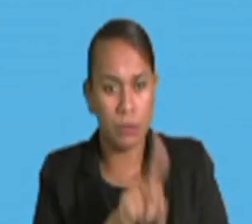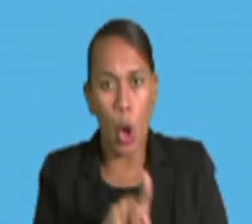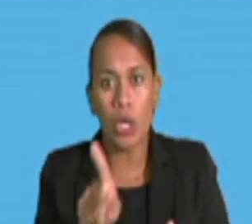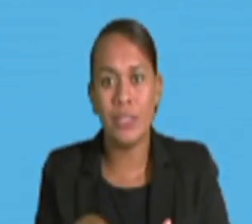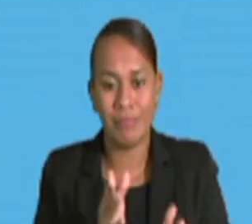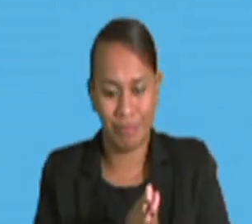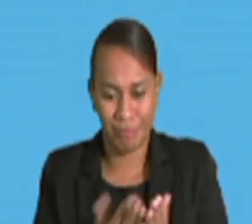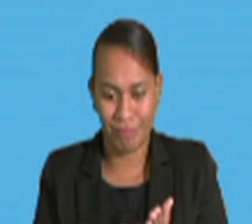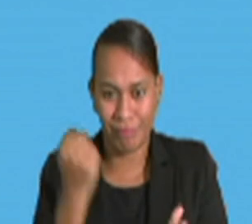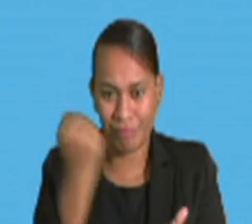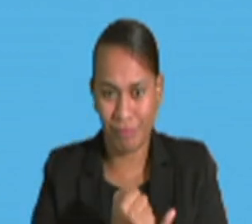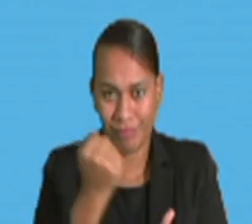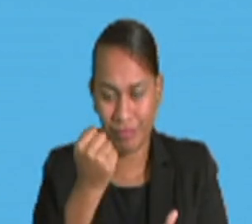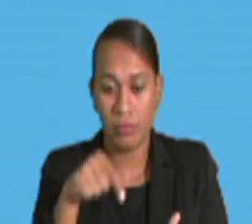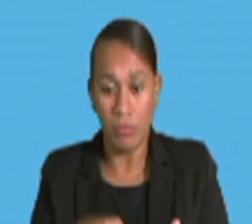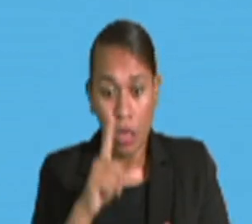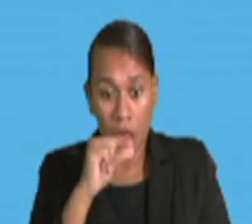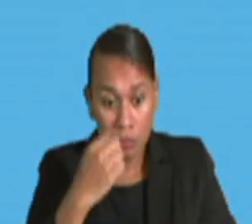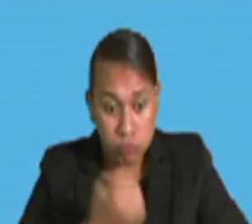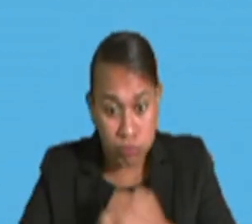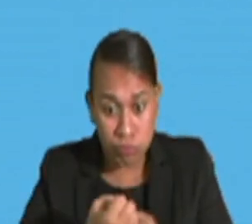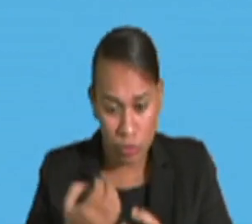currently in use in Fiji today.